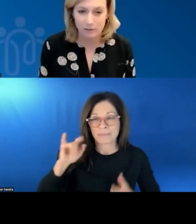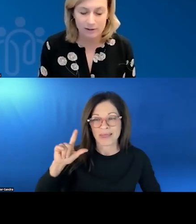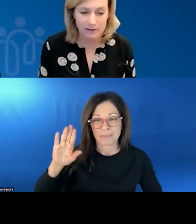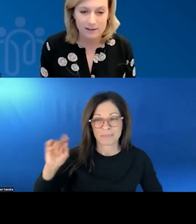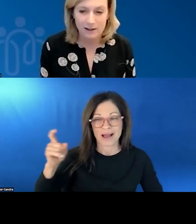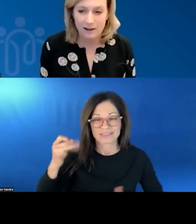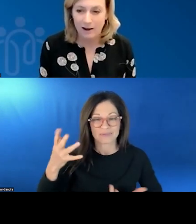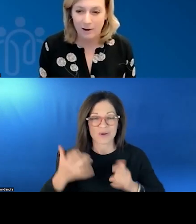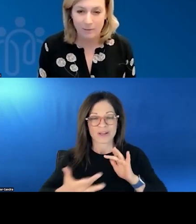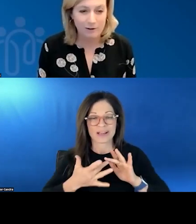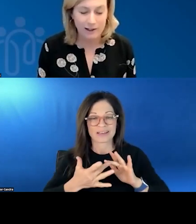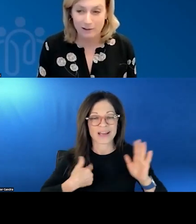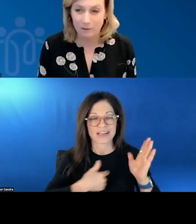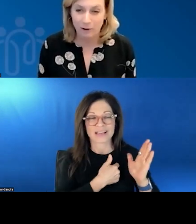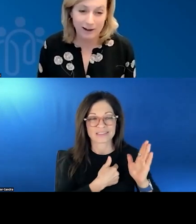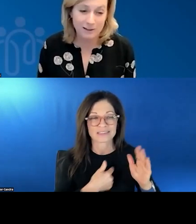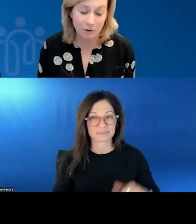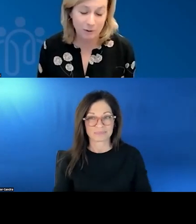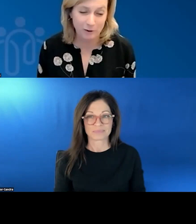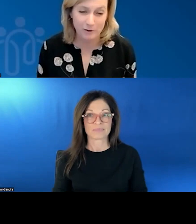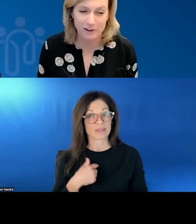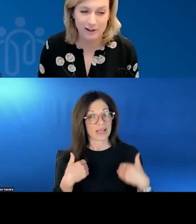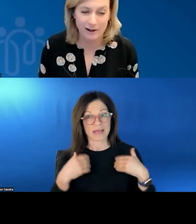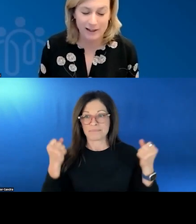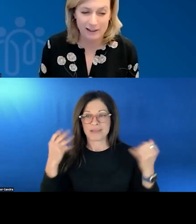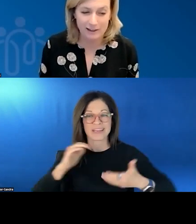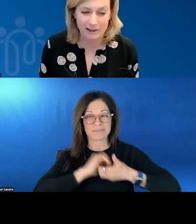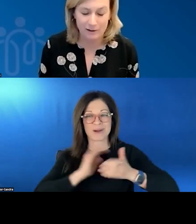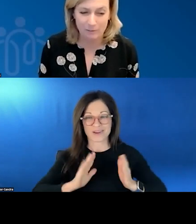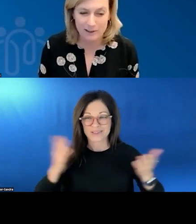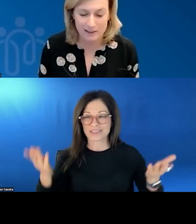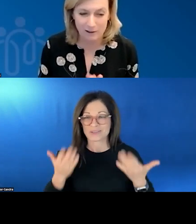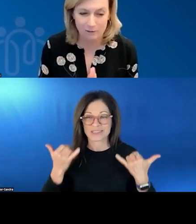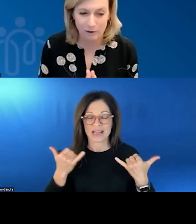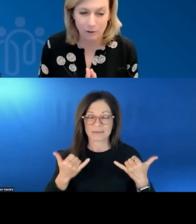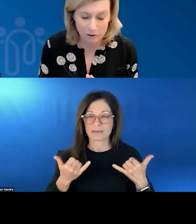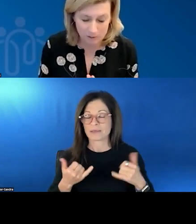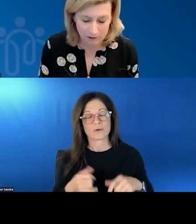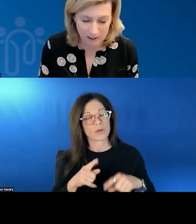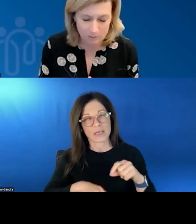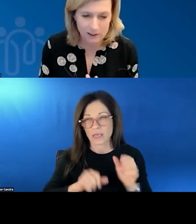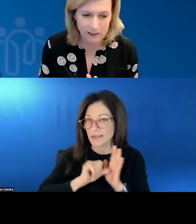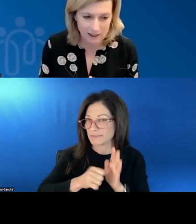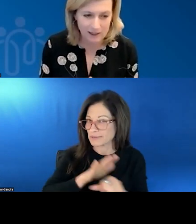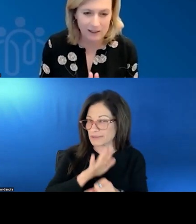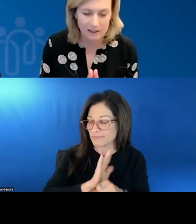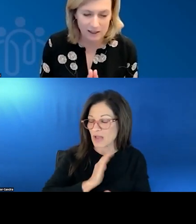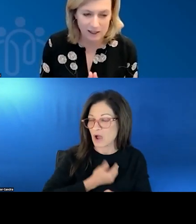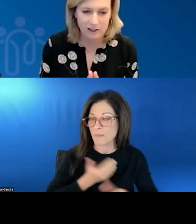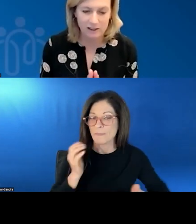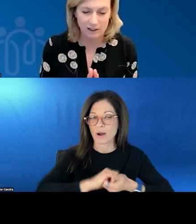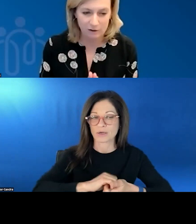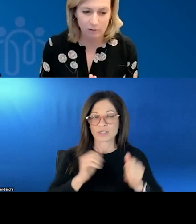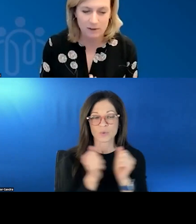in touch with us. I've got lots of our partners on. I can't emphasize enough. Our partnership with NASDDDS and NAD and